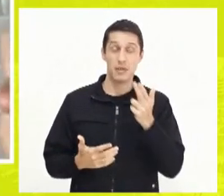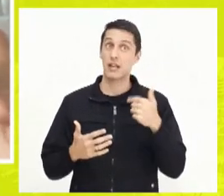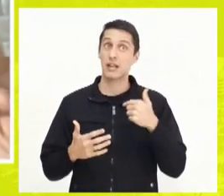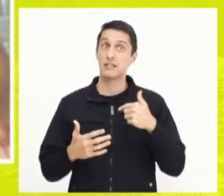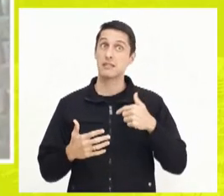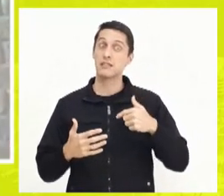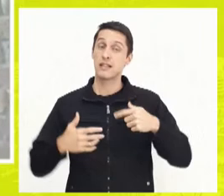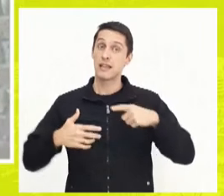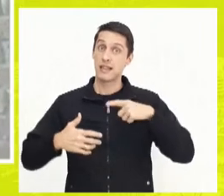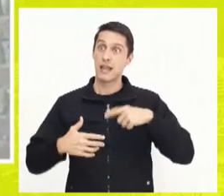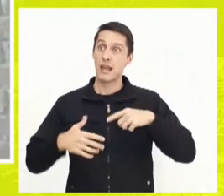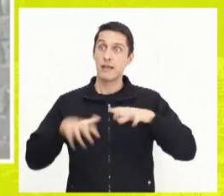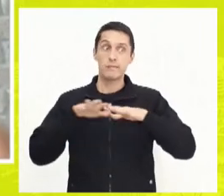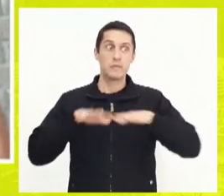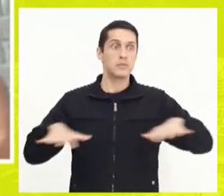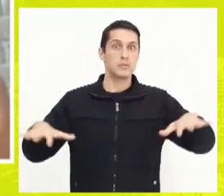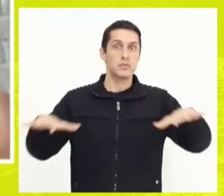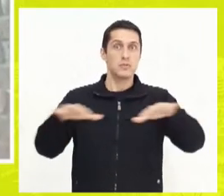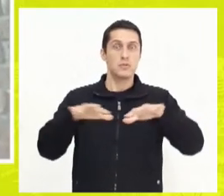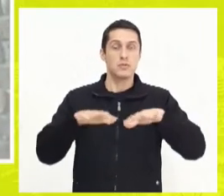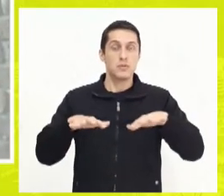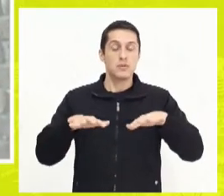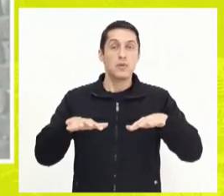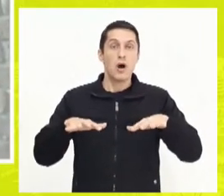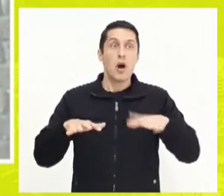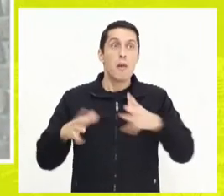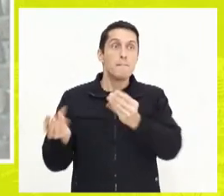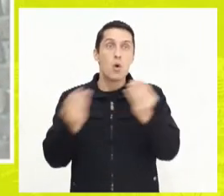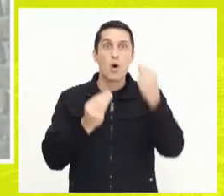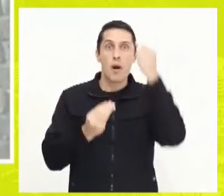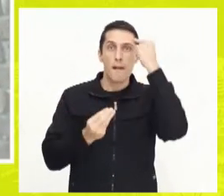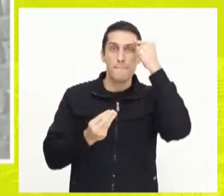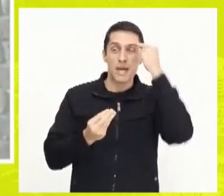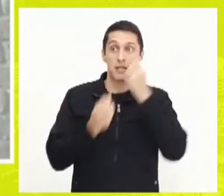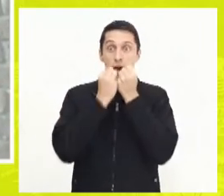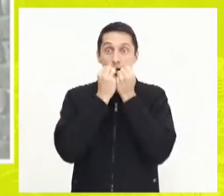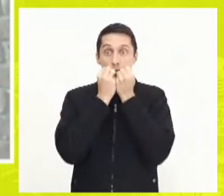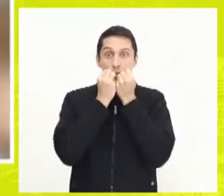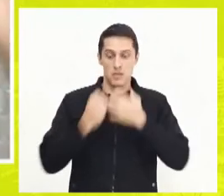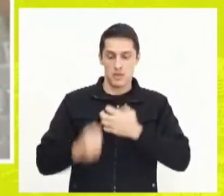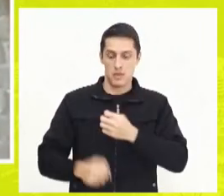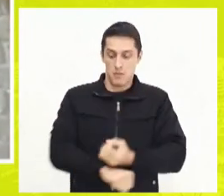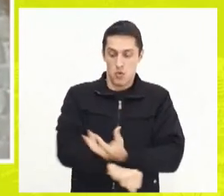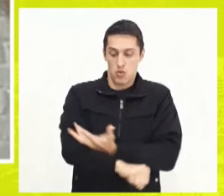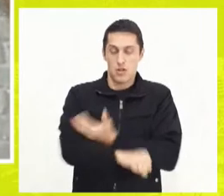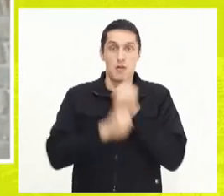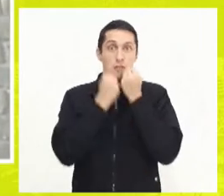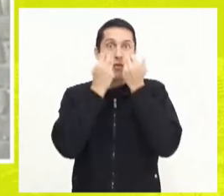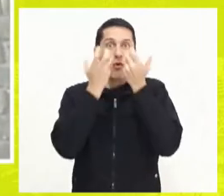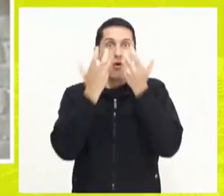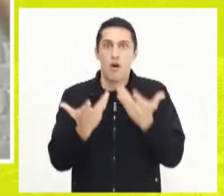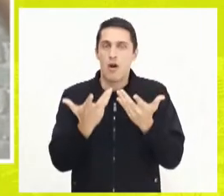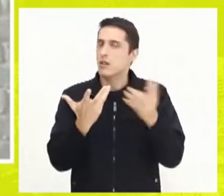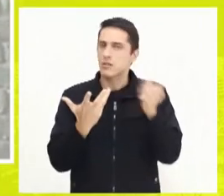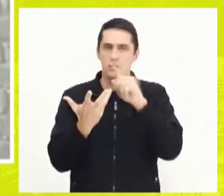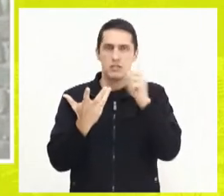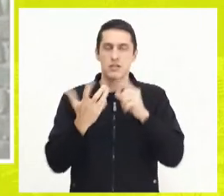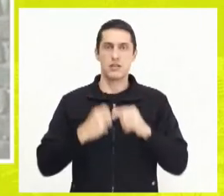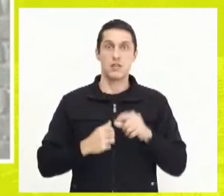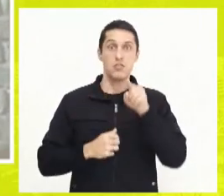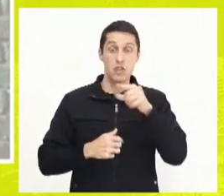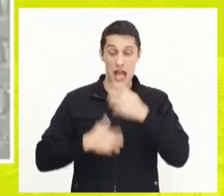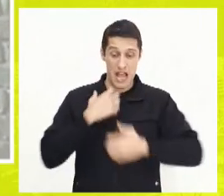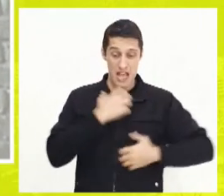that do not express your emotions do not express your sensitivity